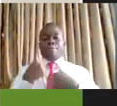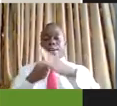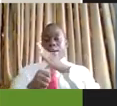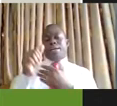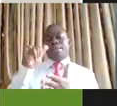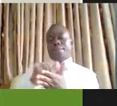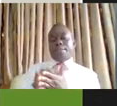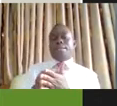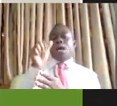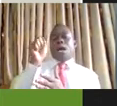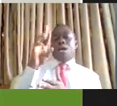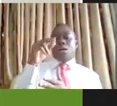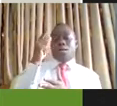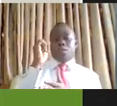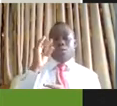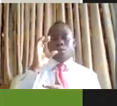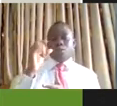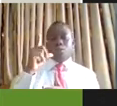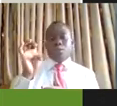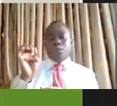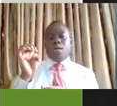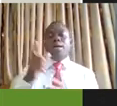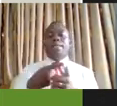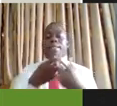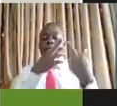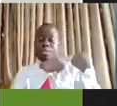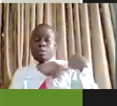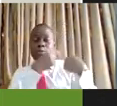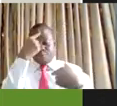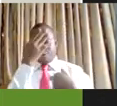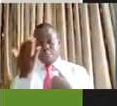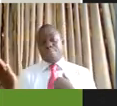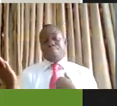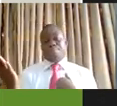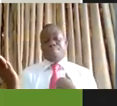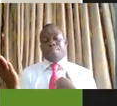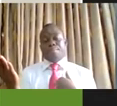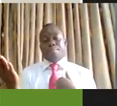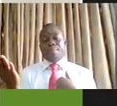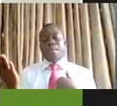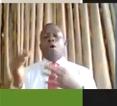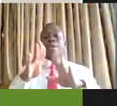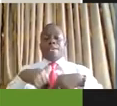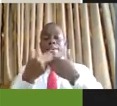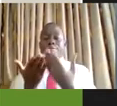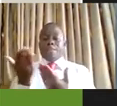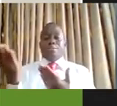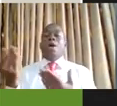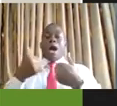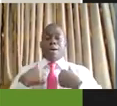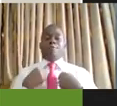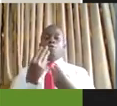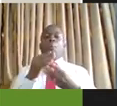and therefore that makes it an obligation for them, and therefore entitles them to receive more money